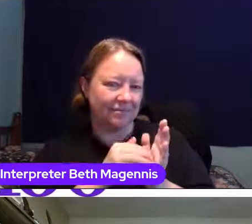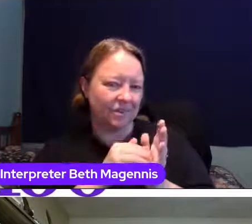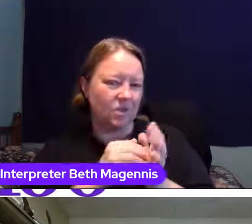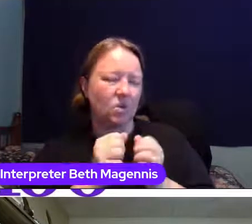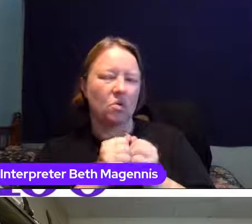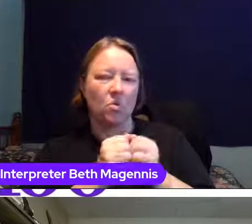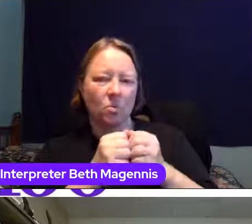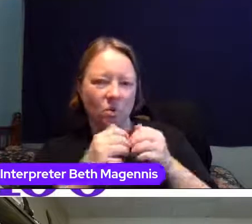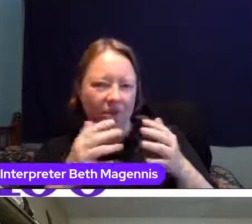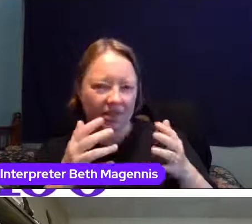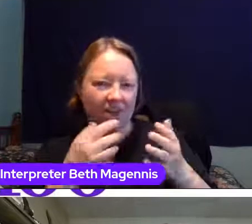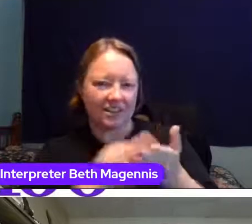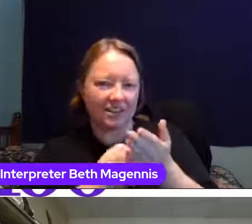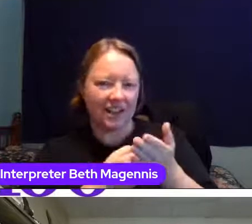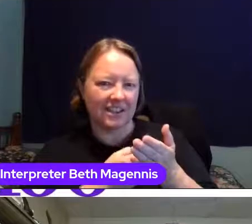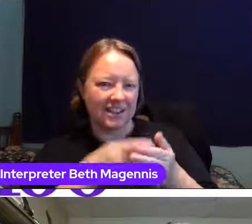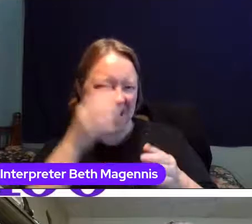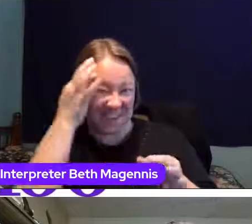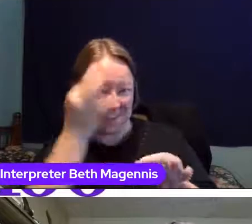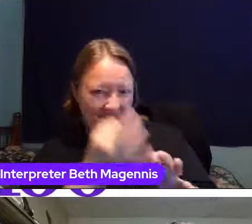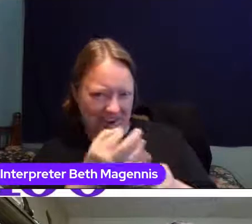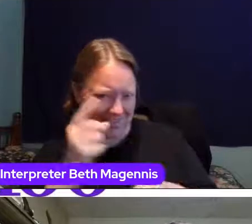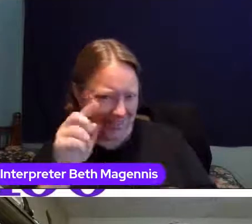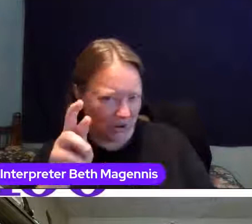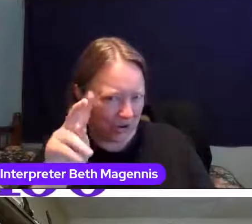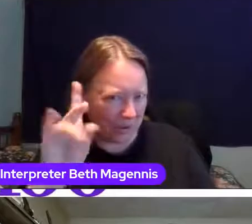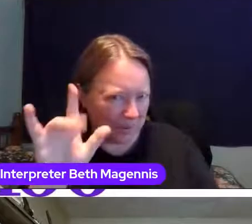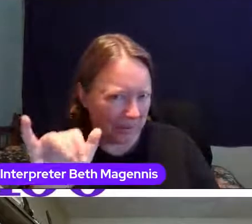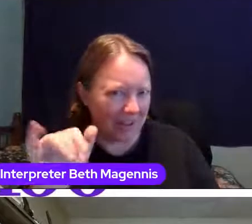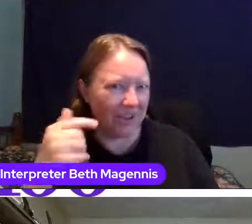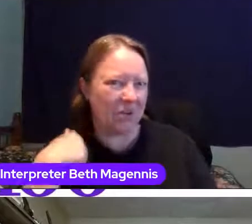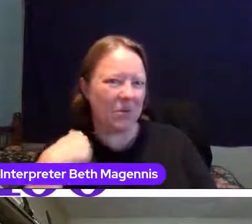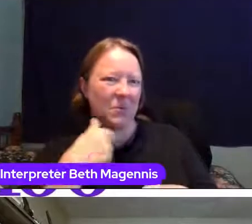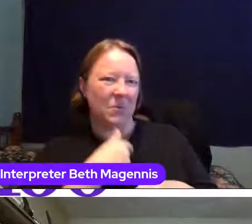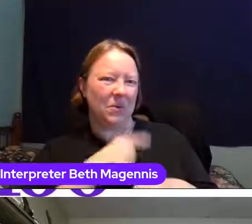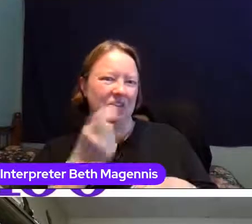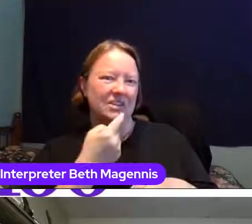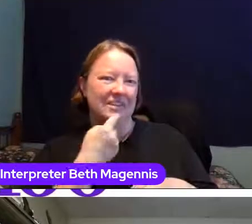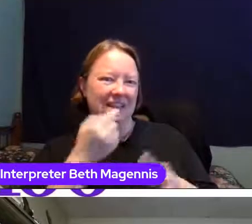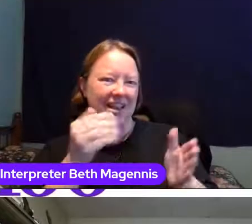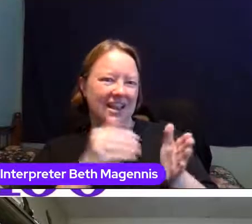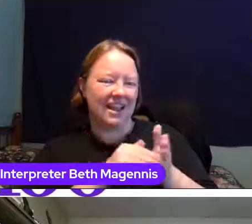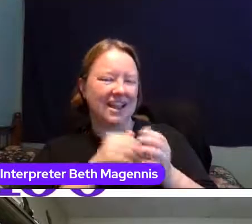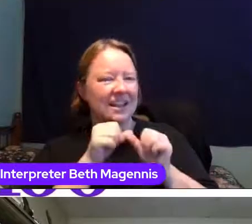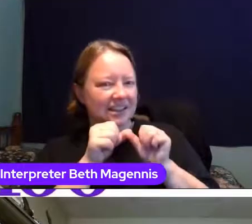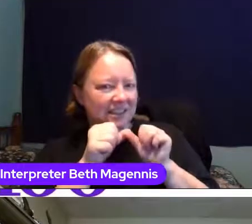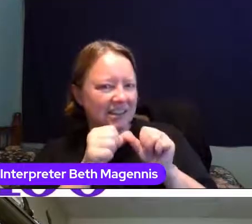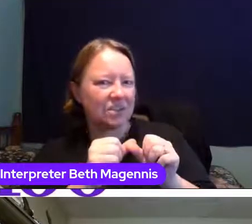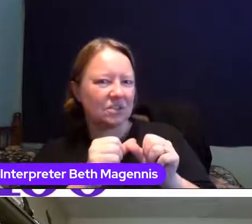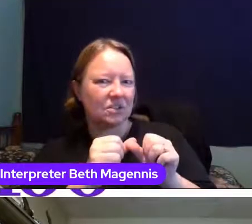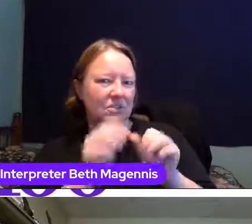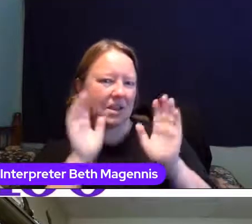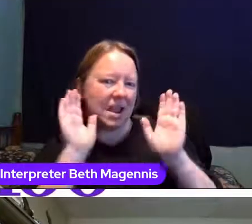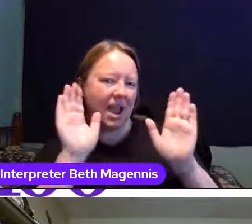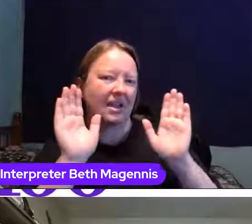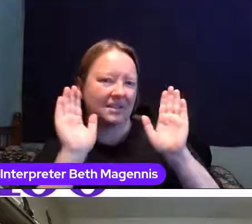too much into this, Dr. Kimberly, we'll simply say that, again, that continues to be